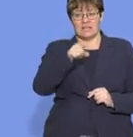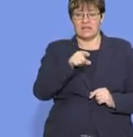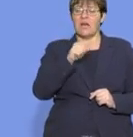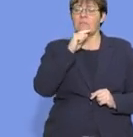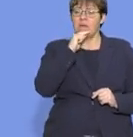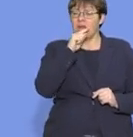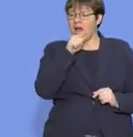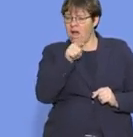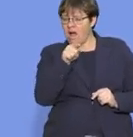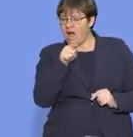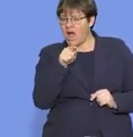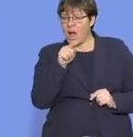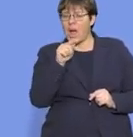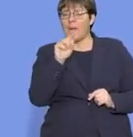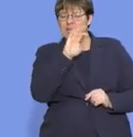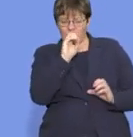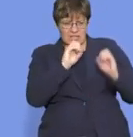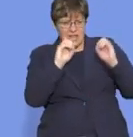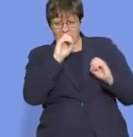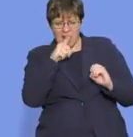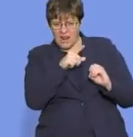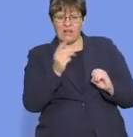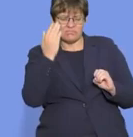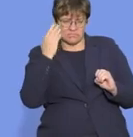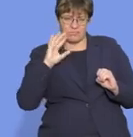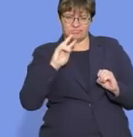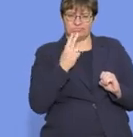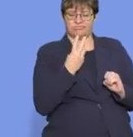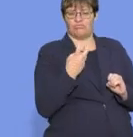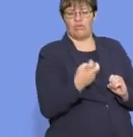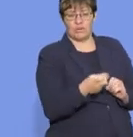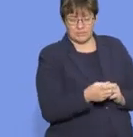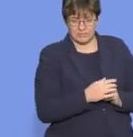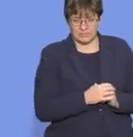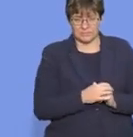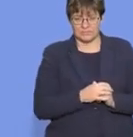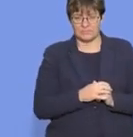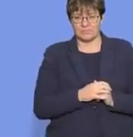simple photosynthetic bacterial cells that lived all those millions of years ago.